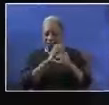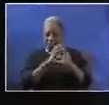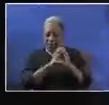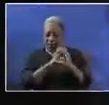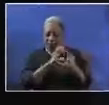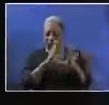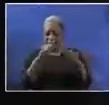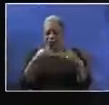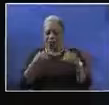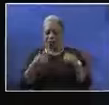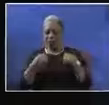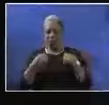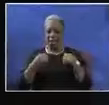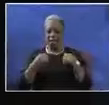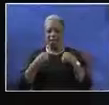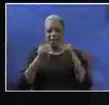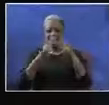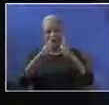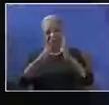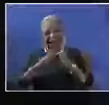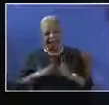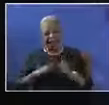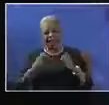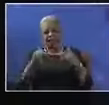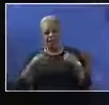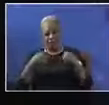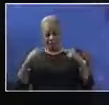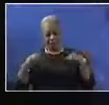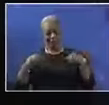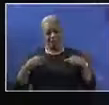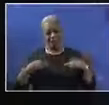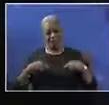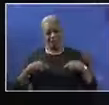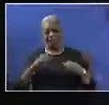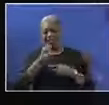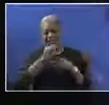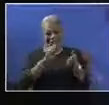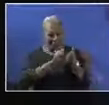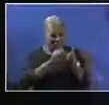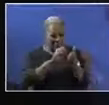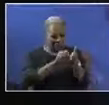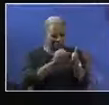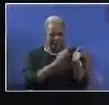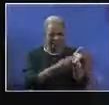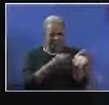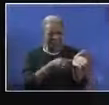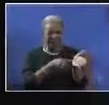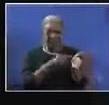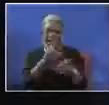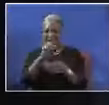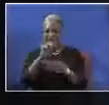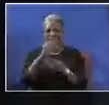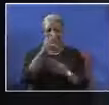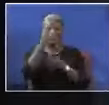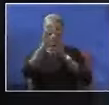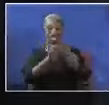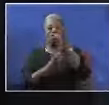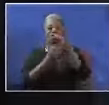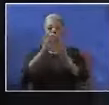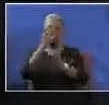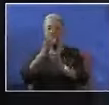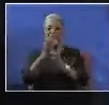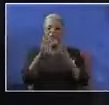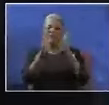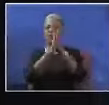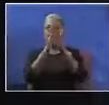reasonable portion of health and strength. You don't take notes. You holler. You lift your hands and say, thank